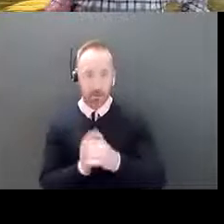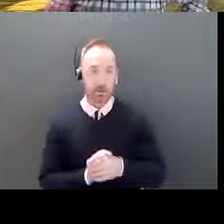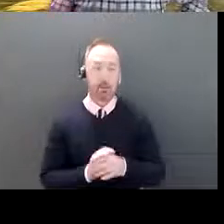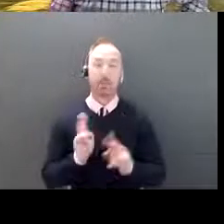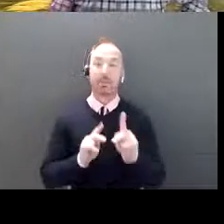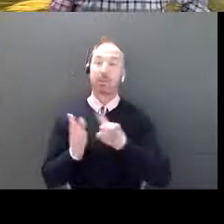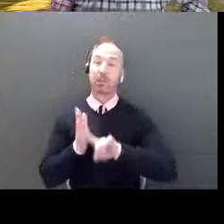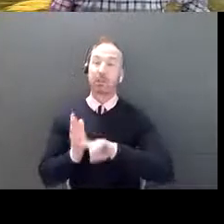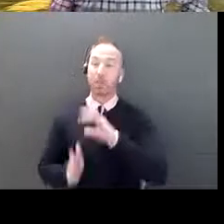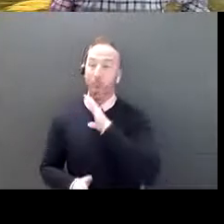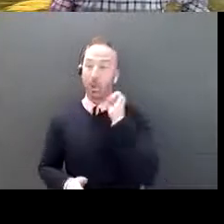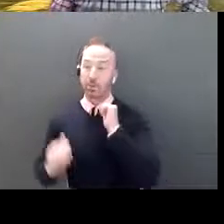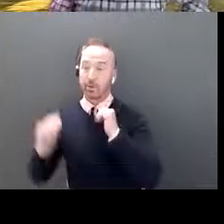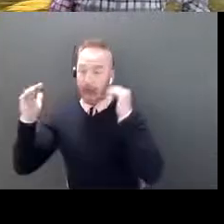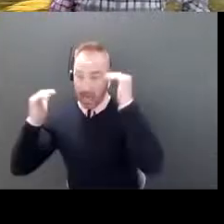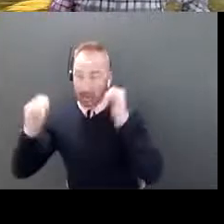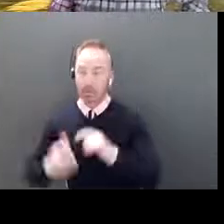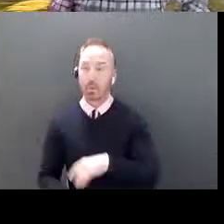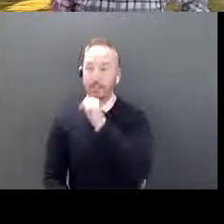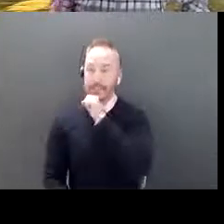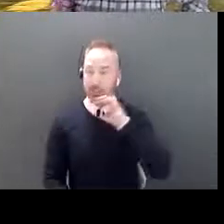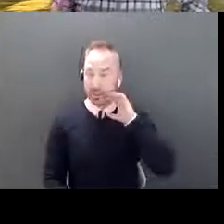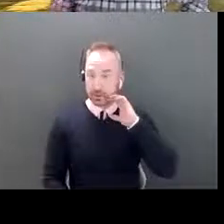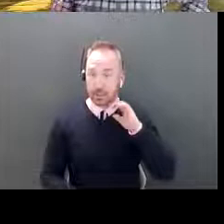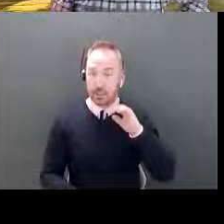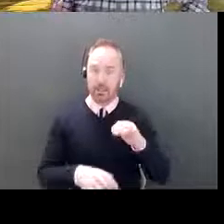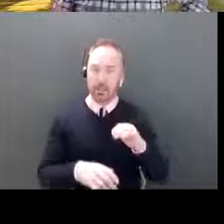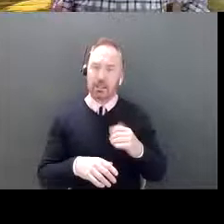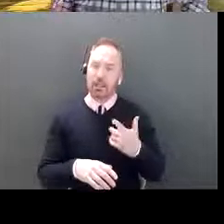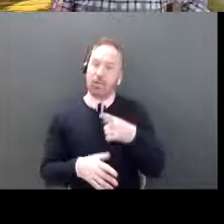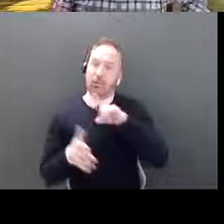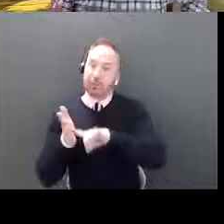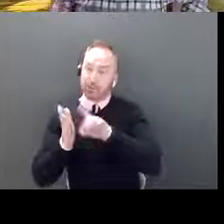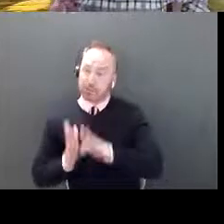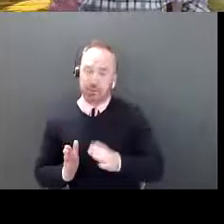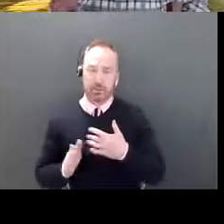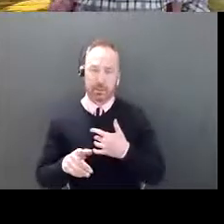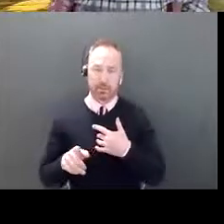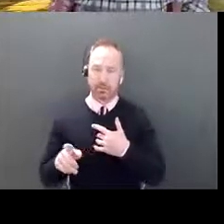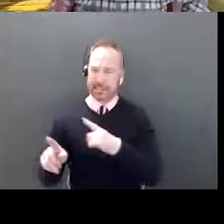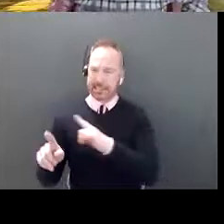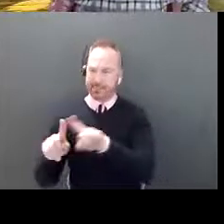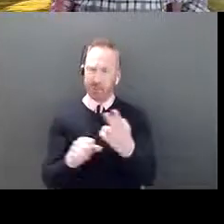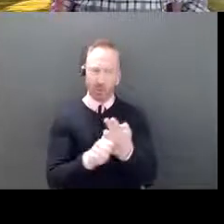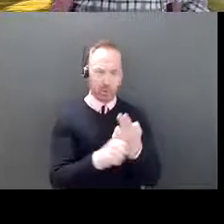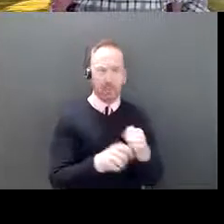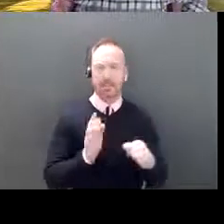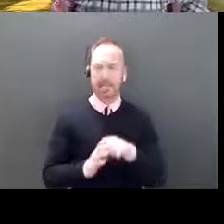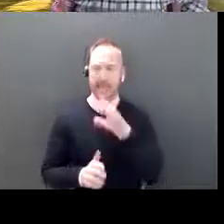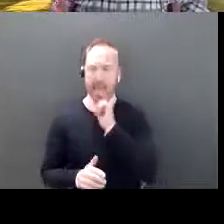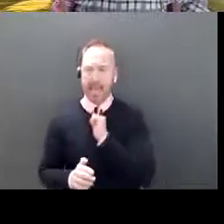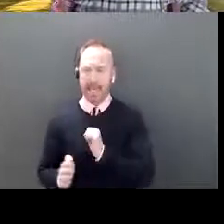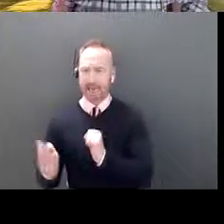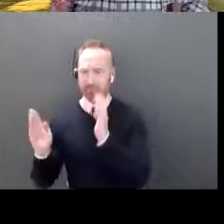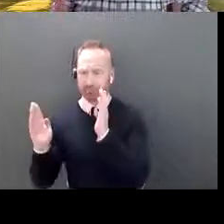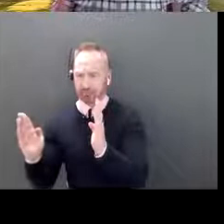older adults and seniors, different researchers use different age ranges. So a lot of the